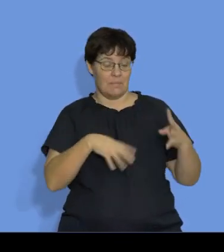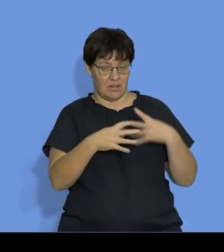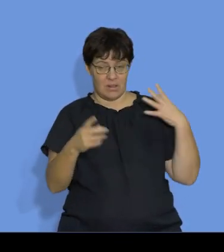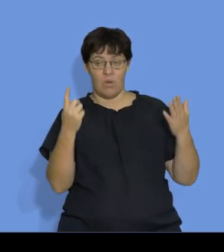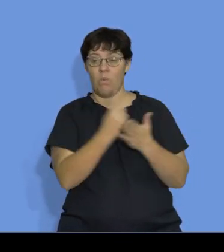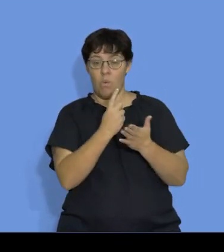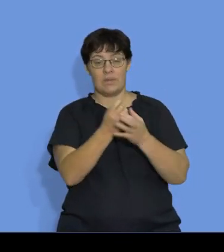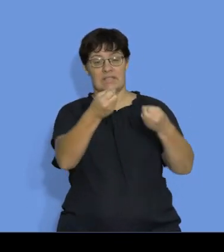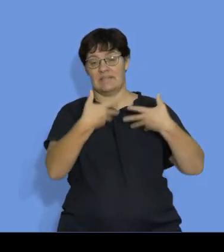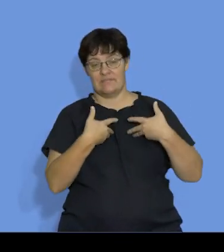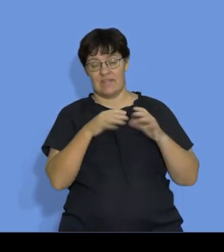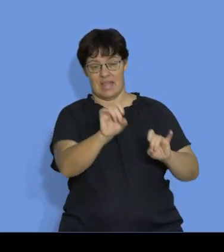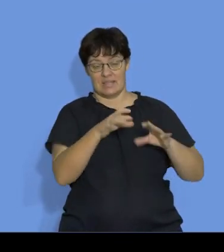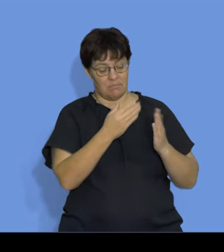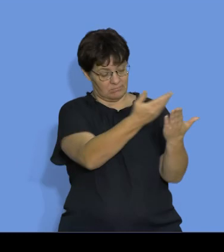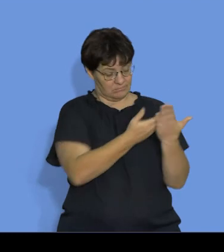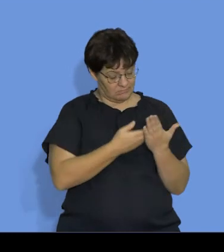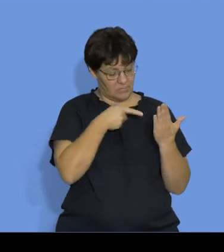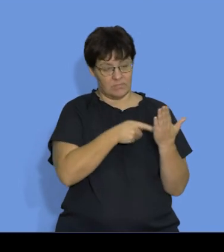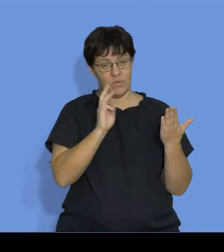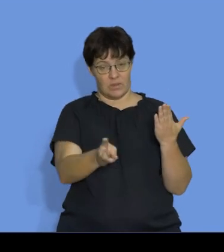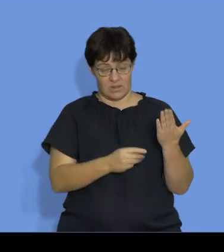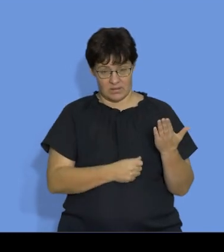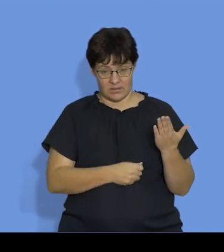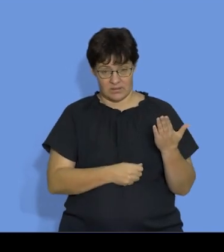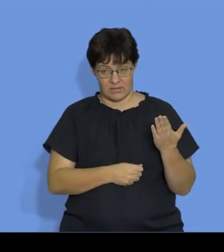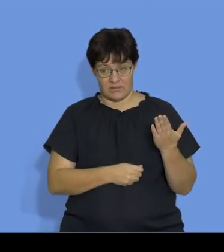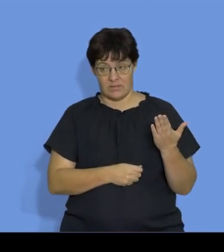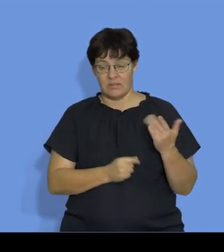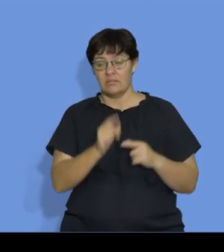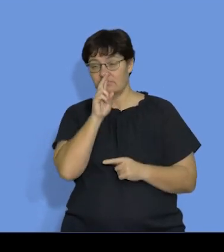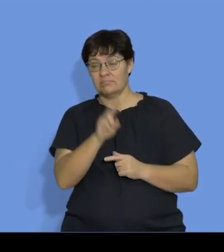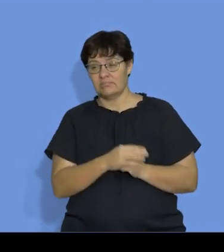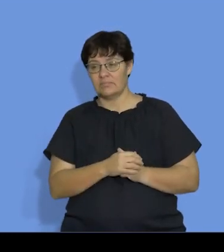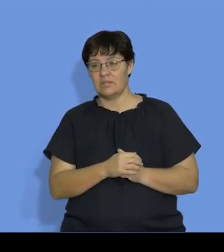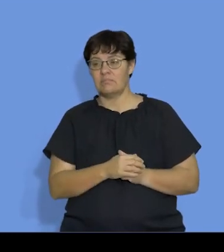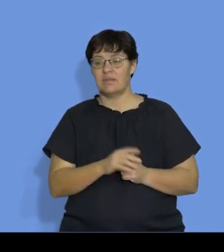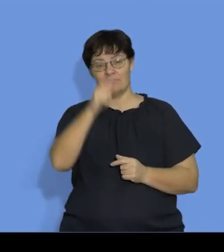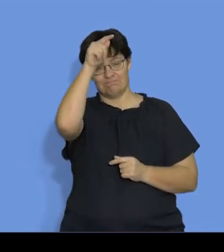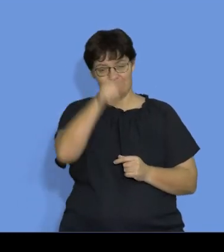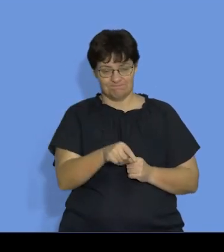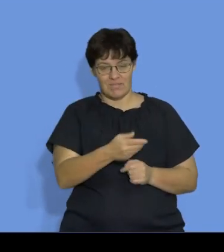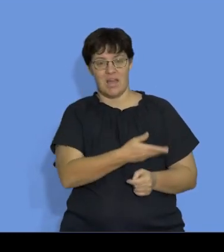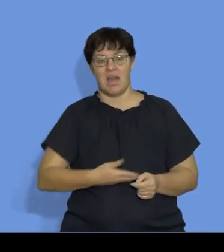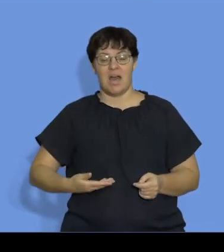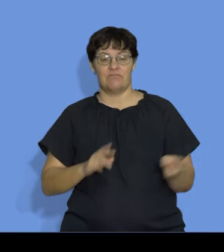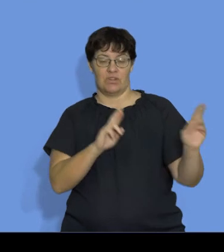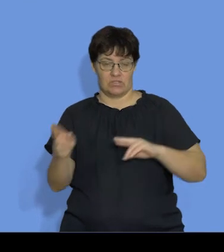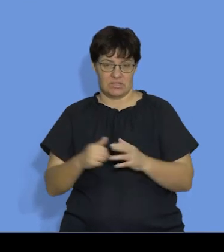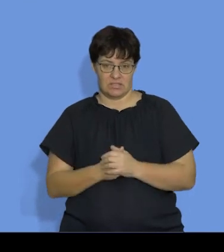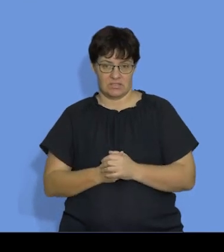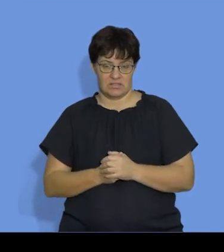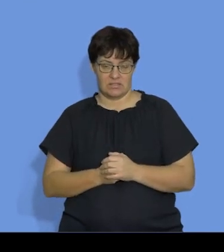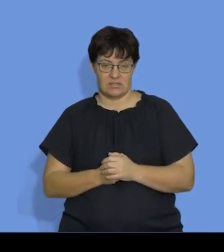an exam. So if you draw your attention to the table, it will take you to these half reactions. So if these are